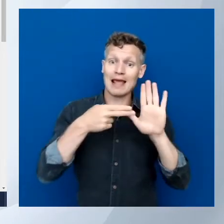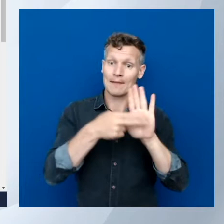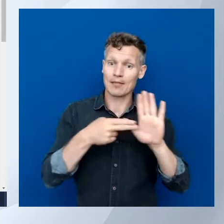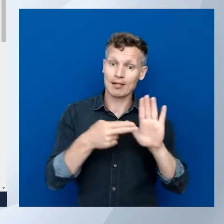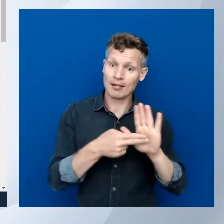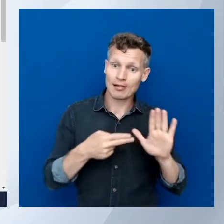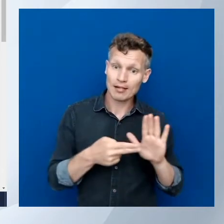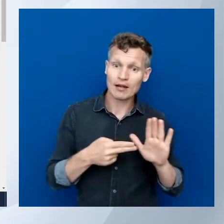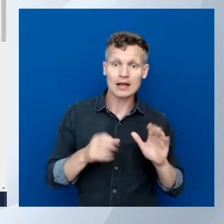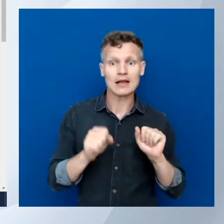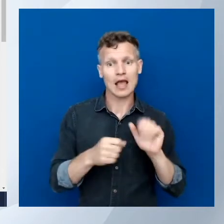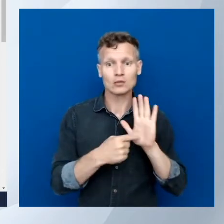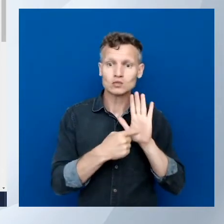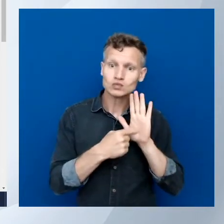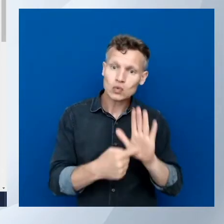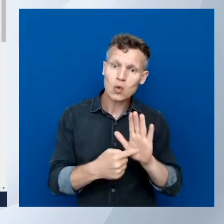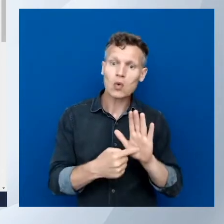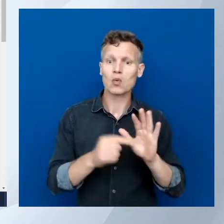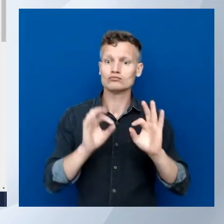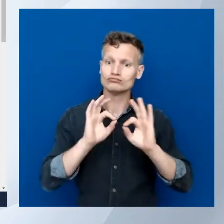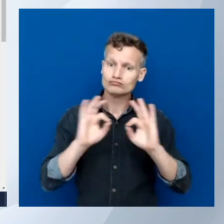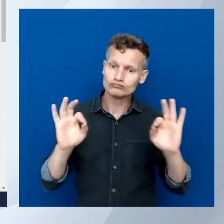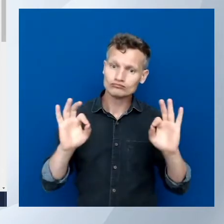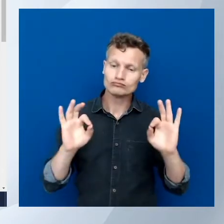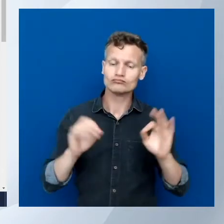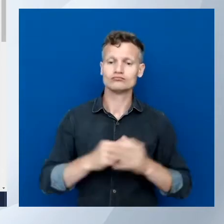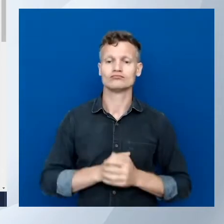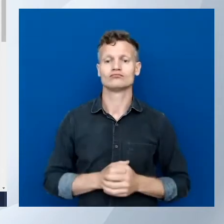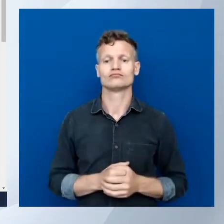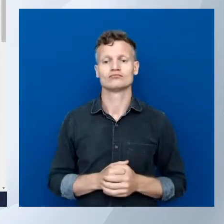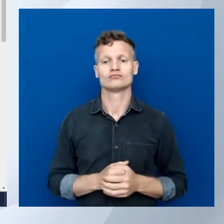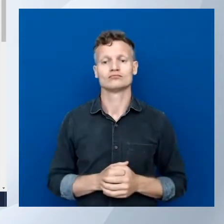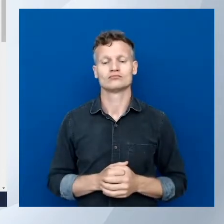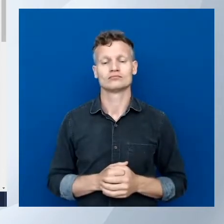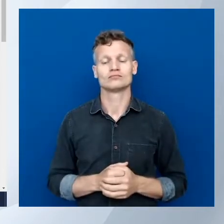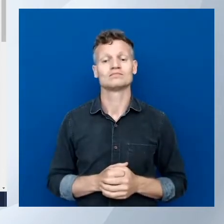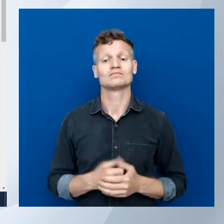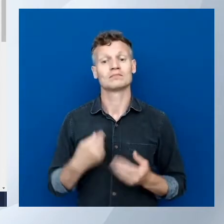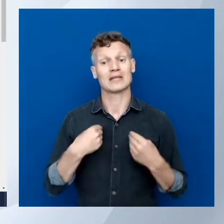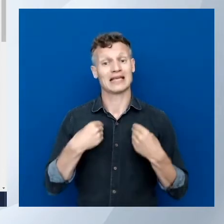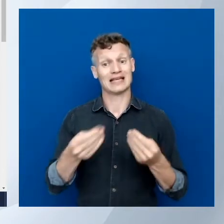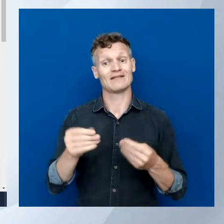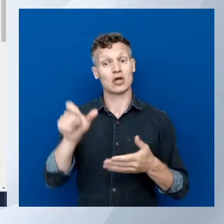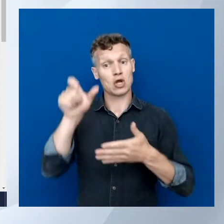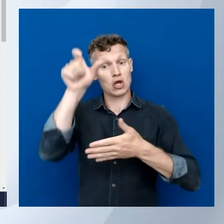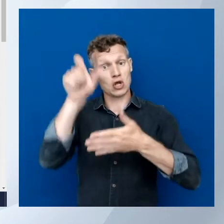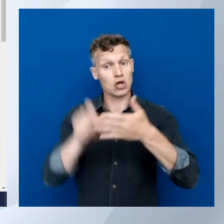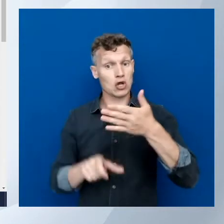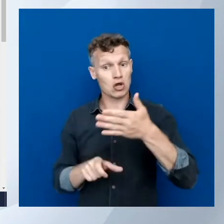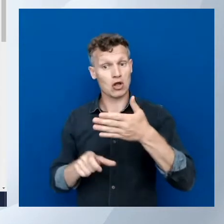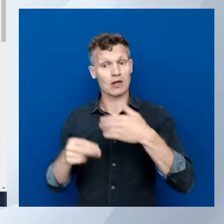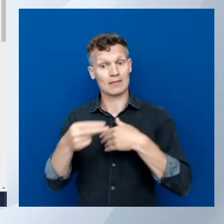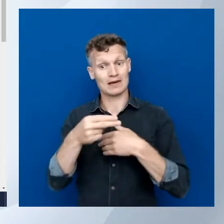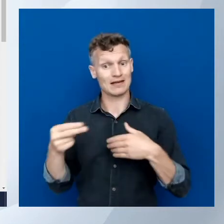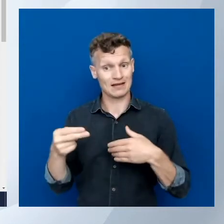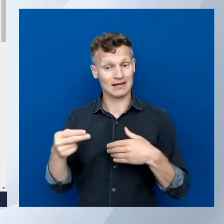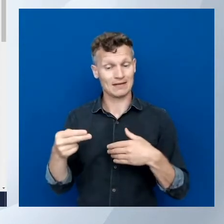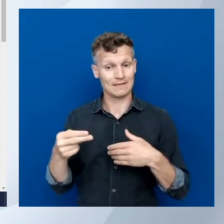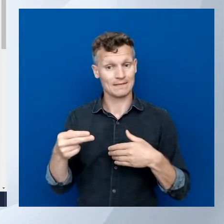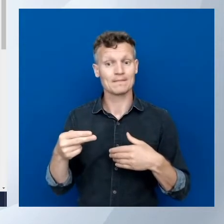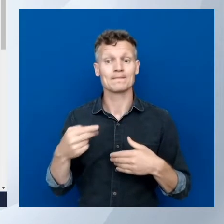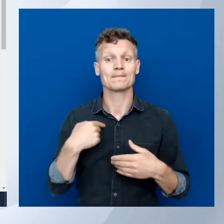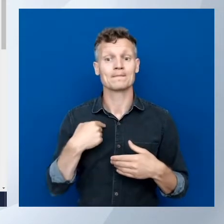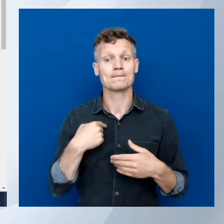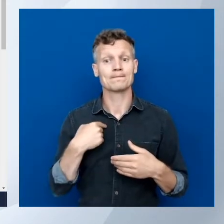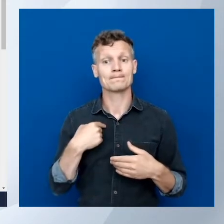case, I'm saying, I'm giving it a column name, but I can do a slightly less, a